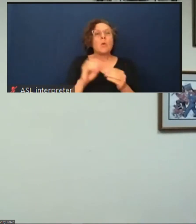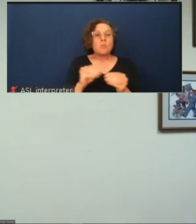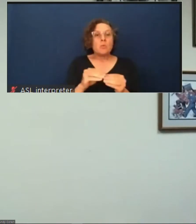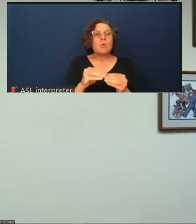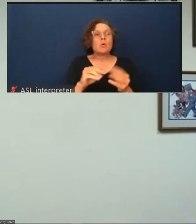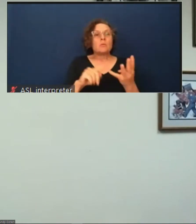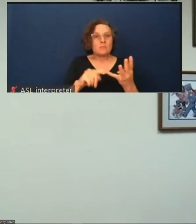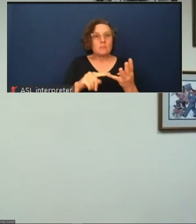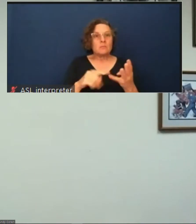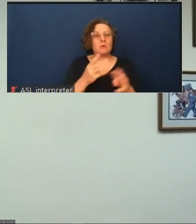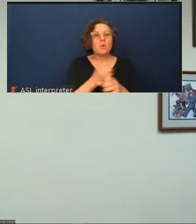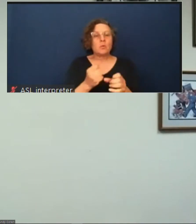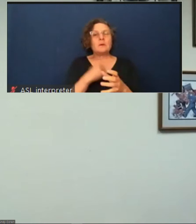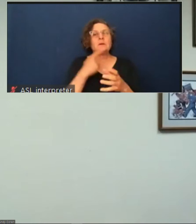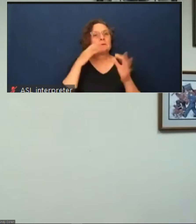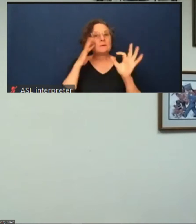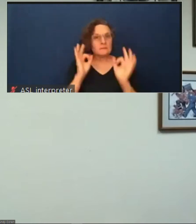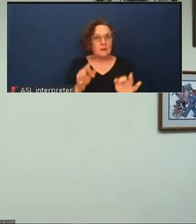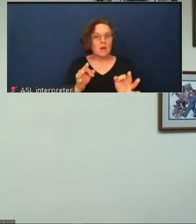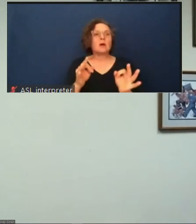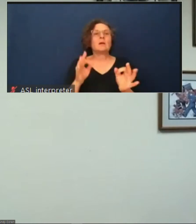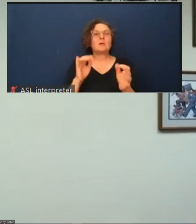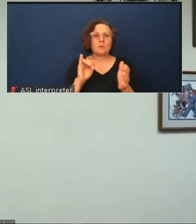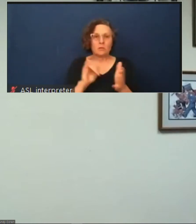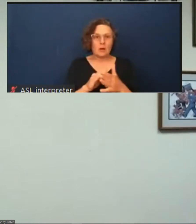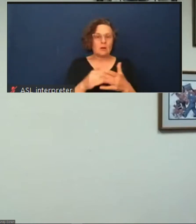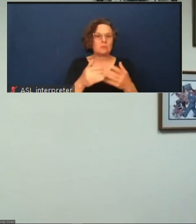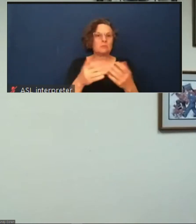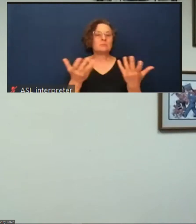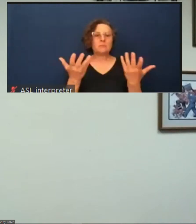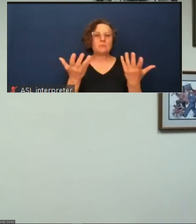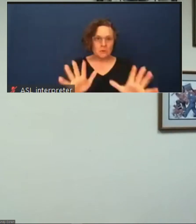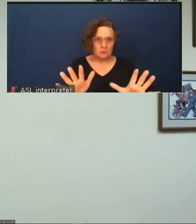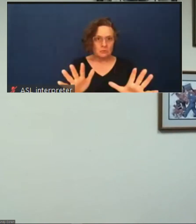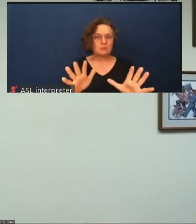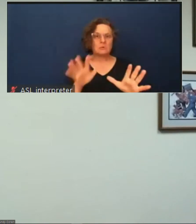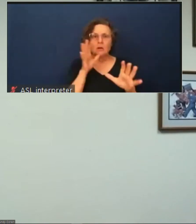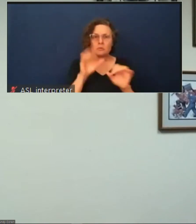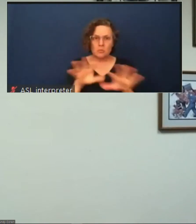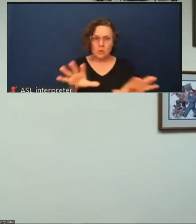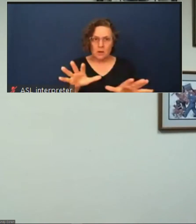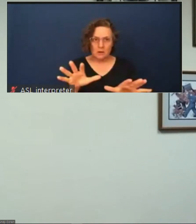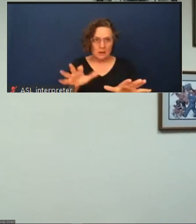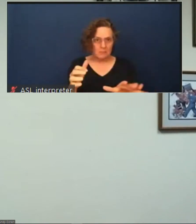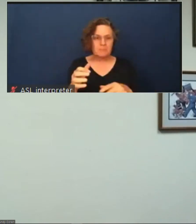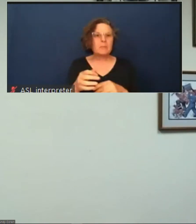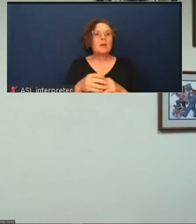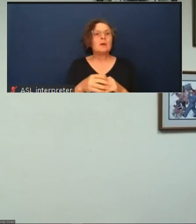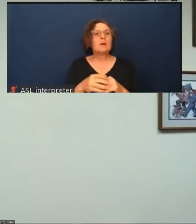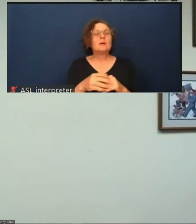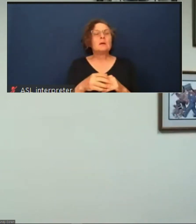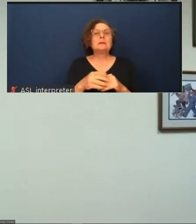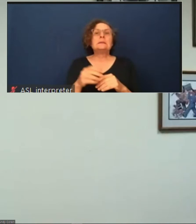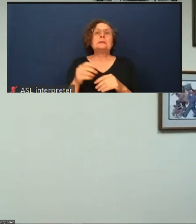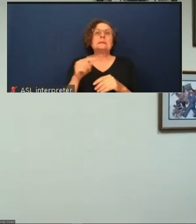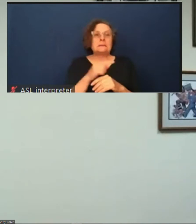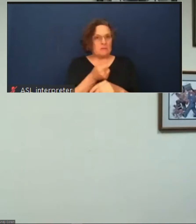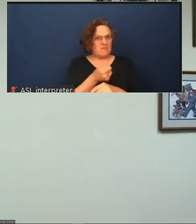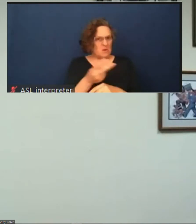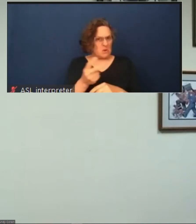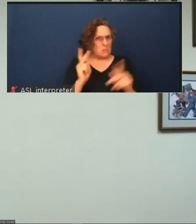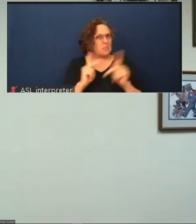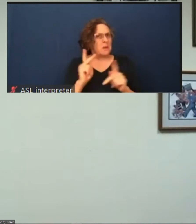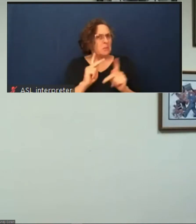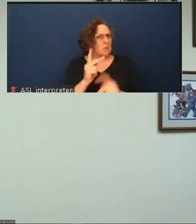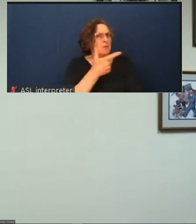actually close out that event. There were people who had been vaccinated with the different vaccines, actually all 3 of